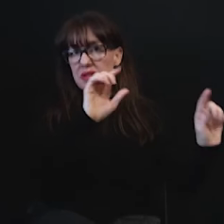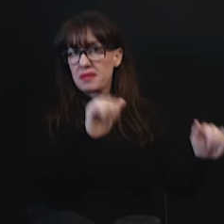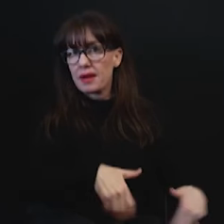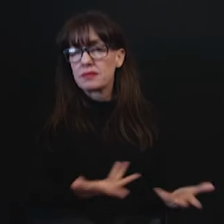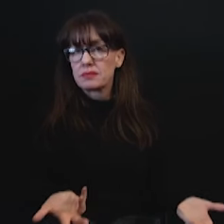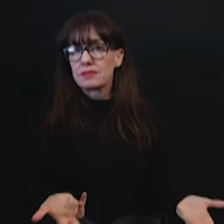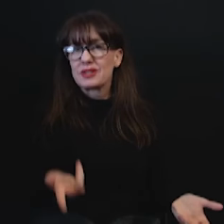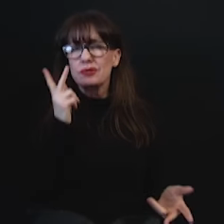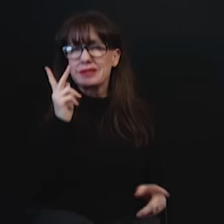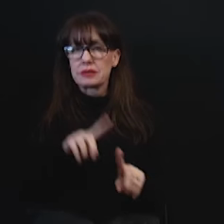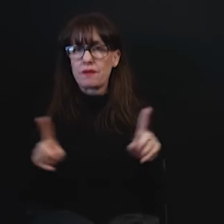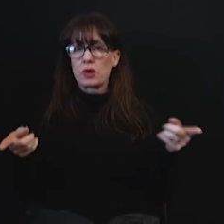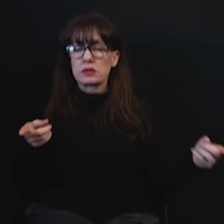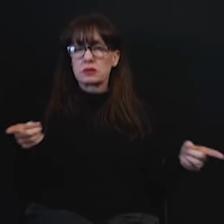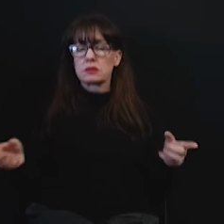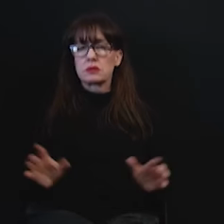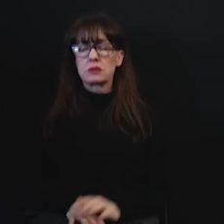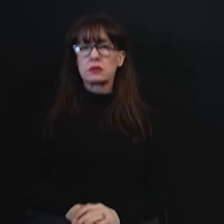Do you see the difference?